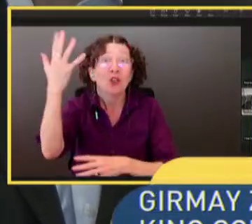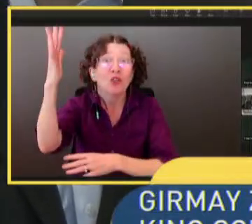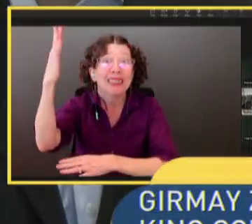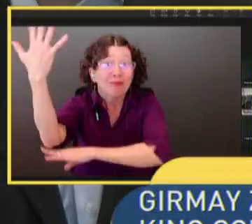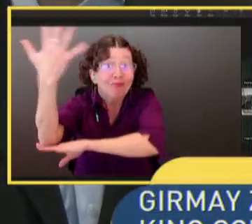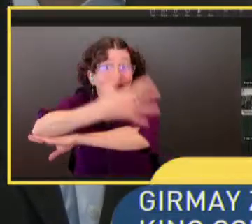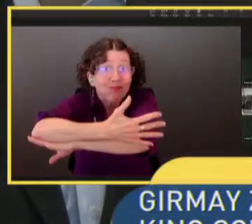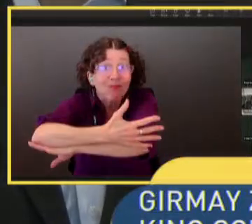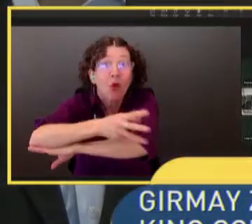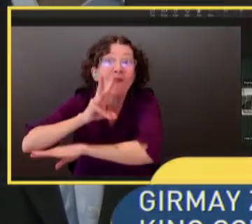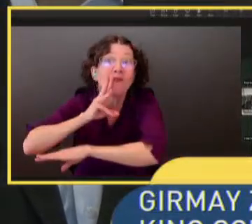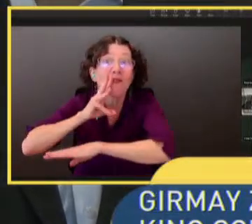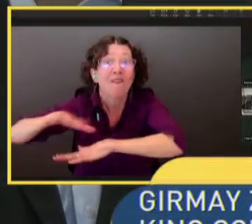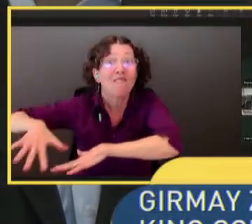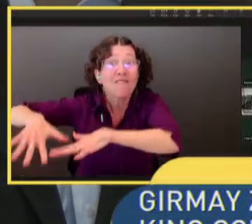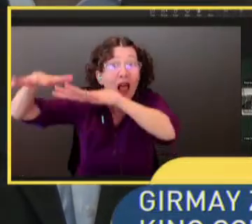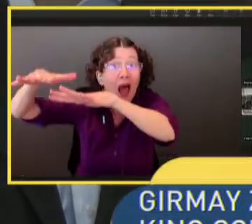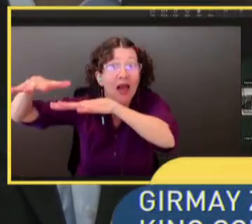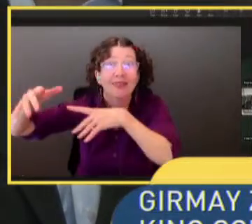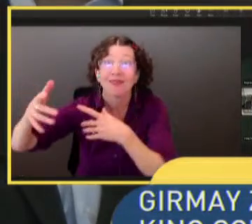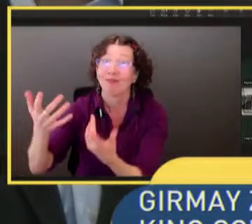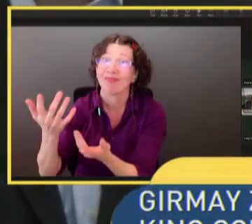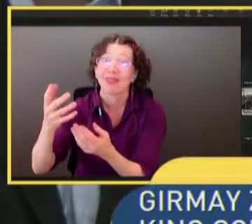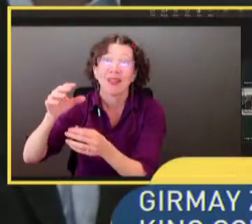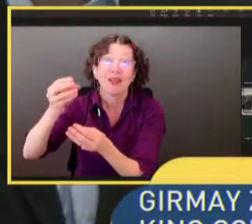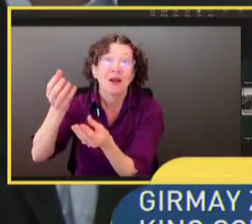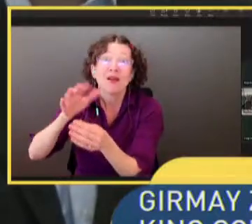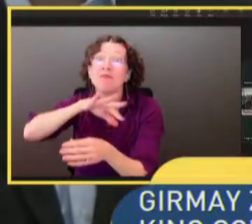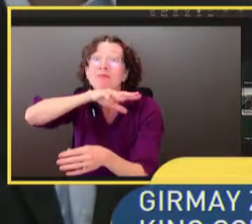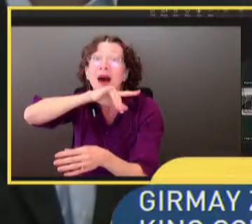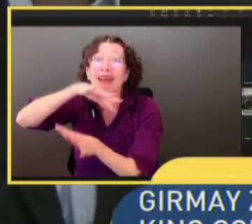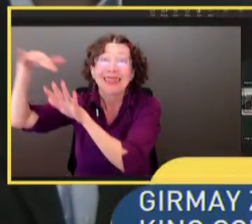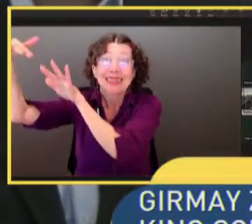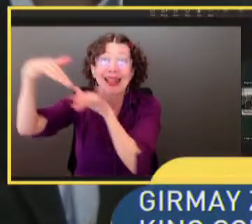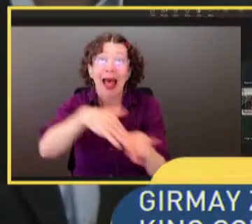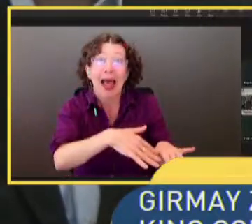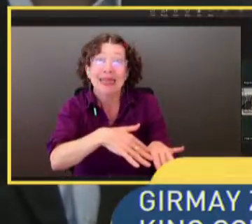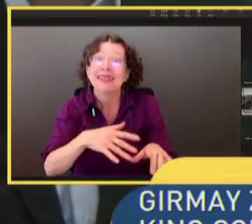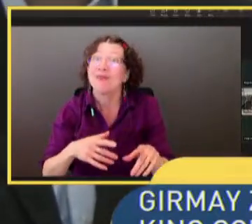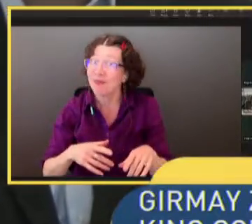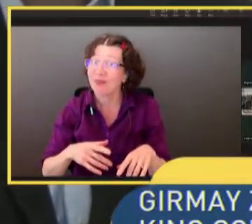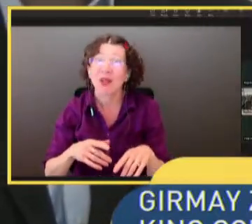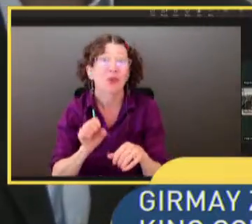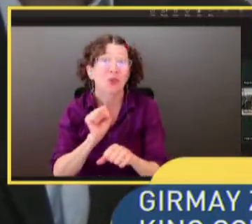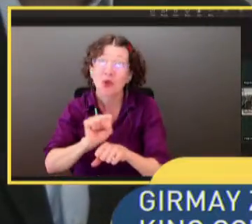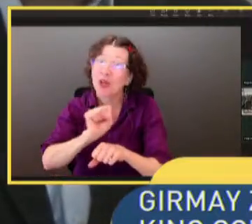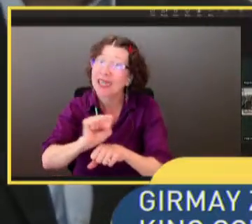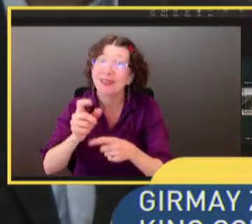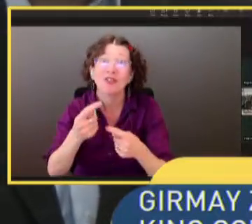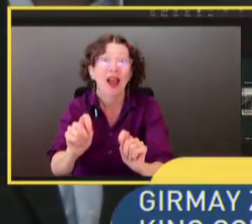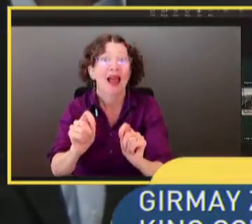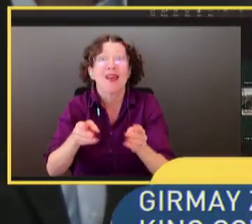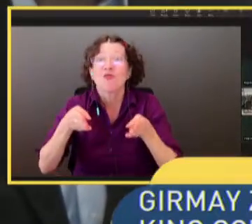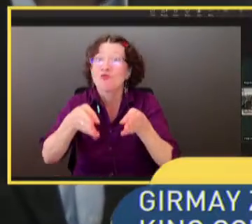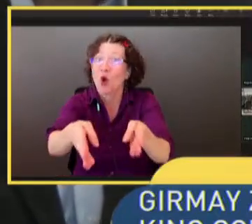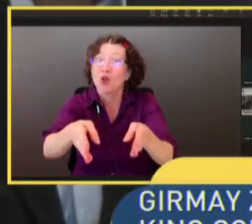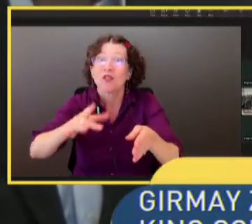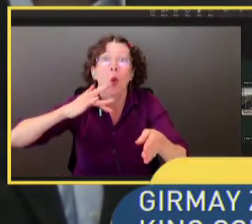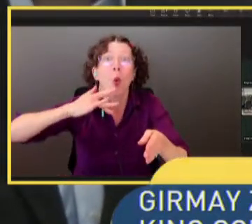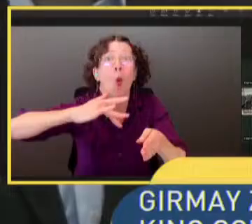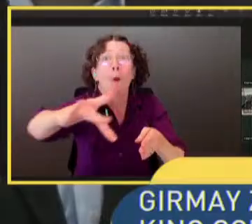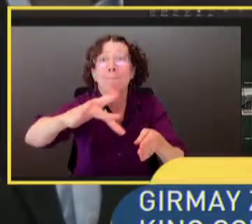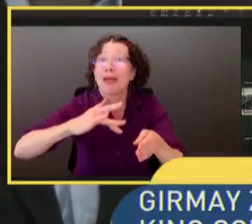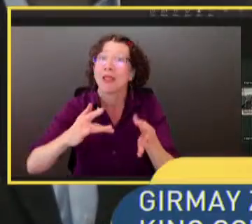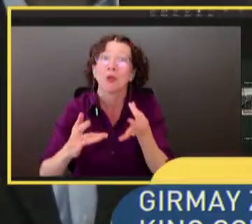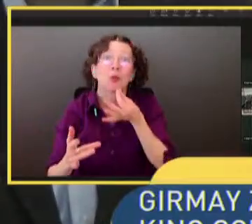assist residents impacted by the flood. Our maintenance operations continue to respond to life safety concerns like